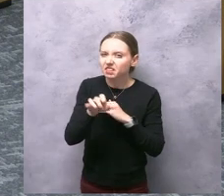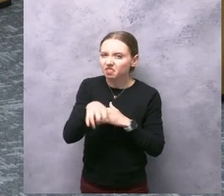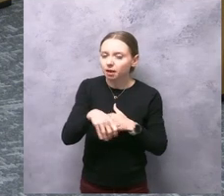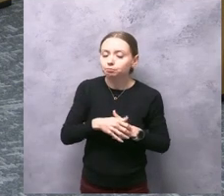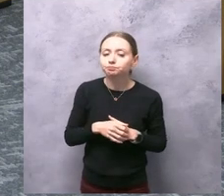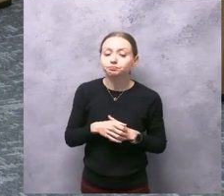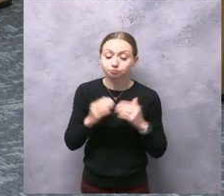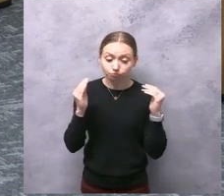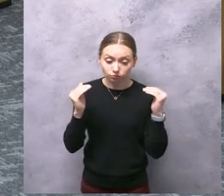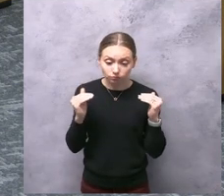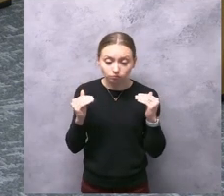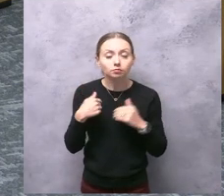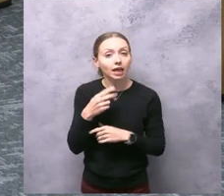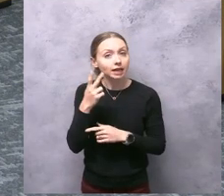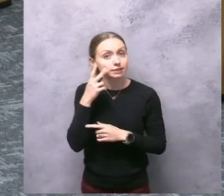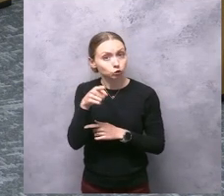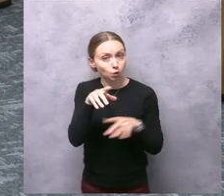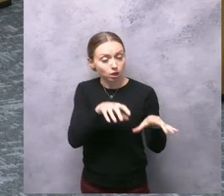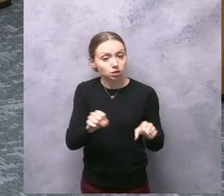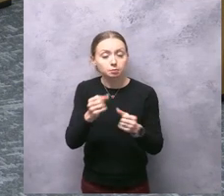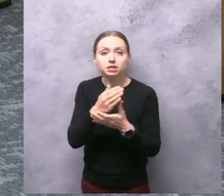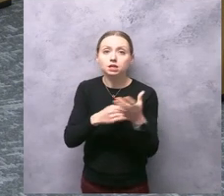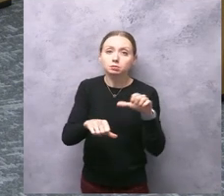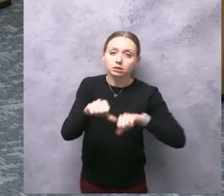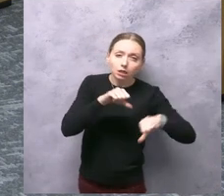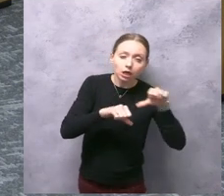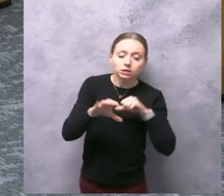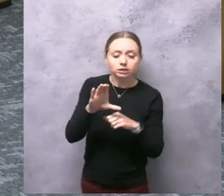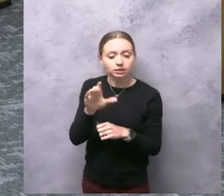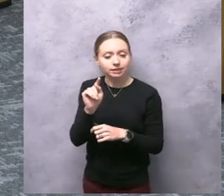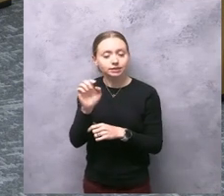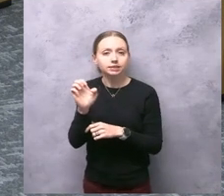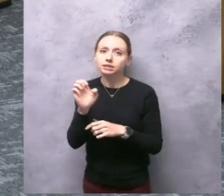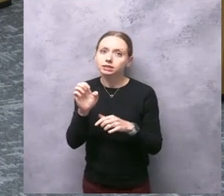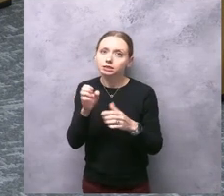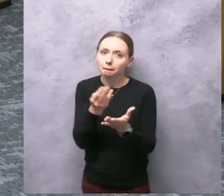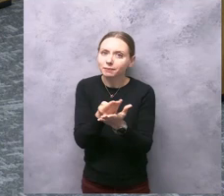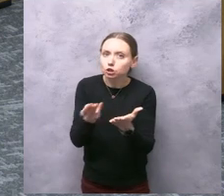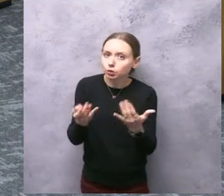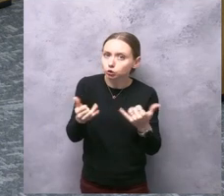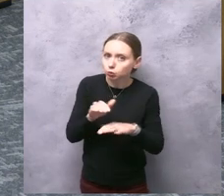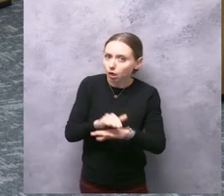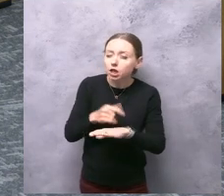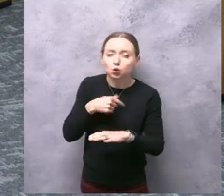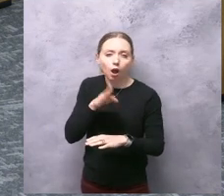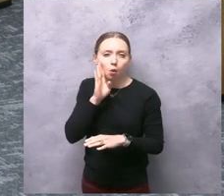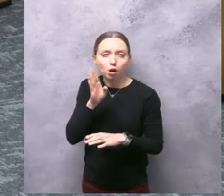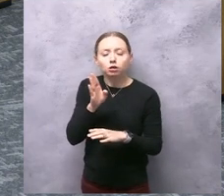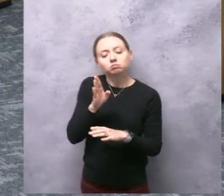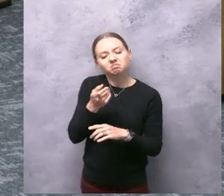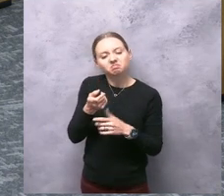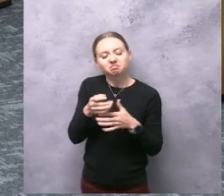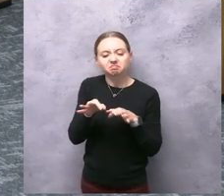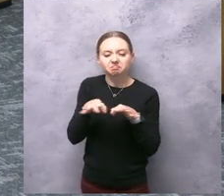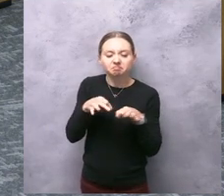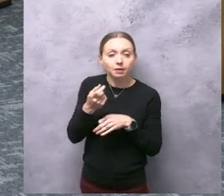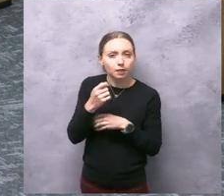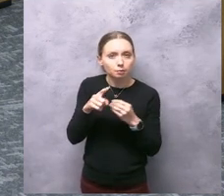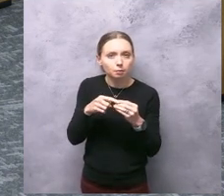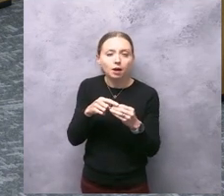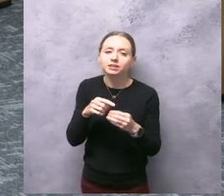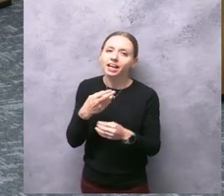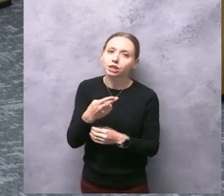Moving on, I see you're adopting some science and CTE materials tonight. Talk quickly about HB 1605.